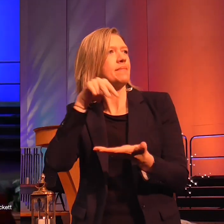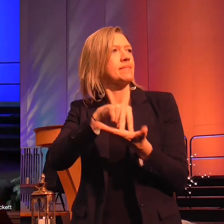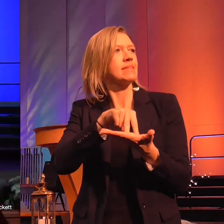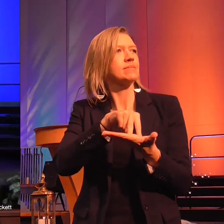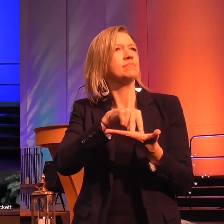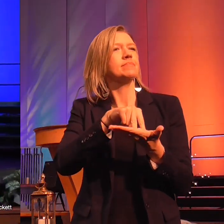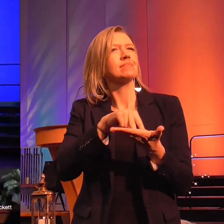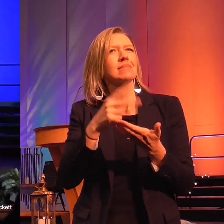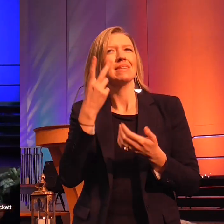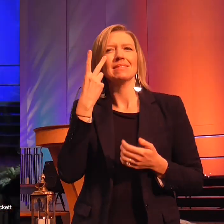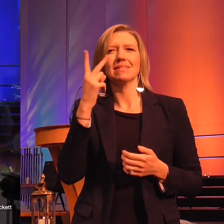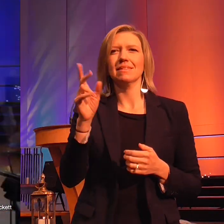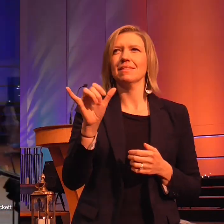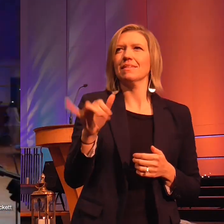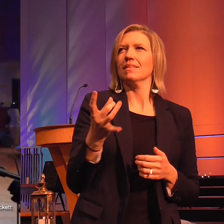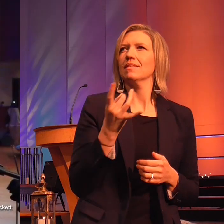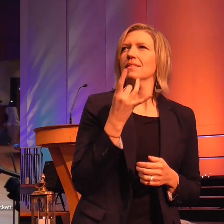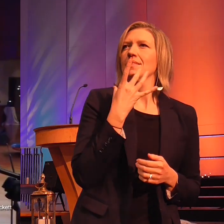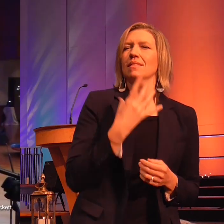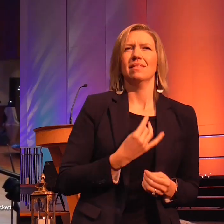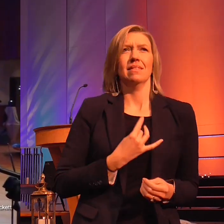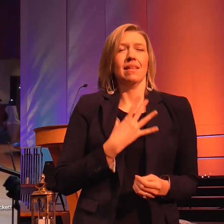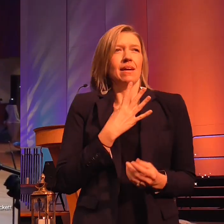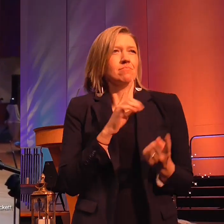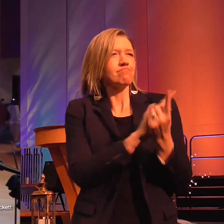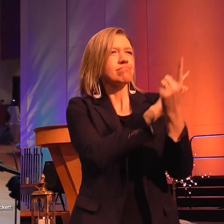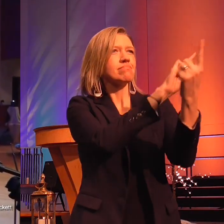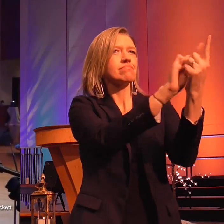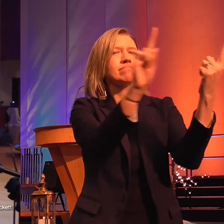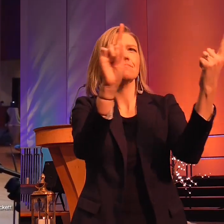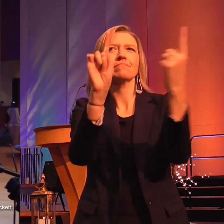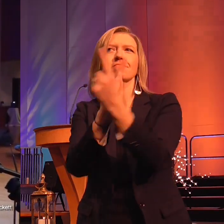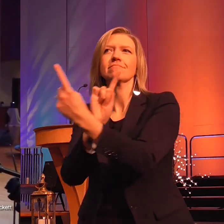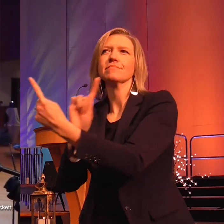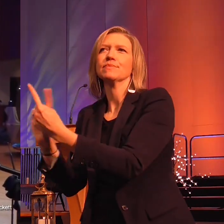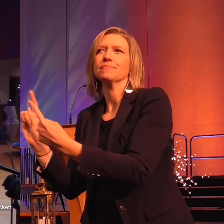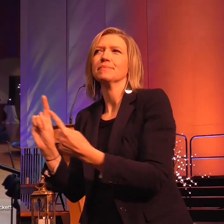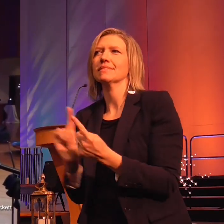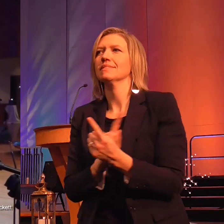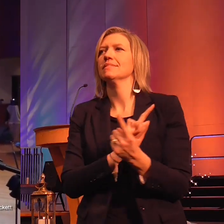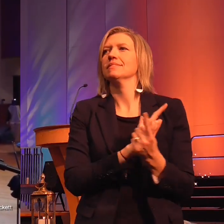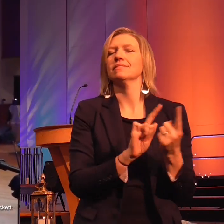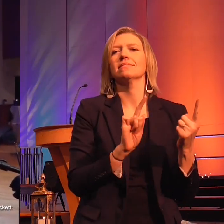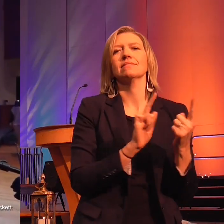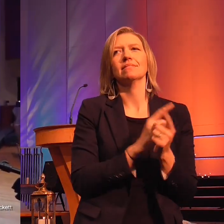on your feet. See the light in everybody you meet.